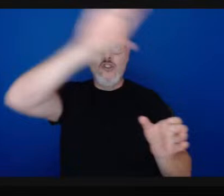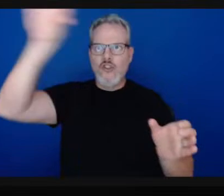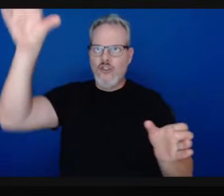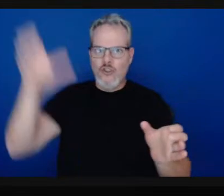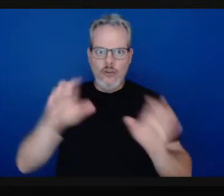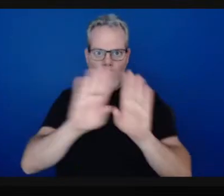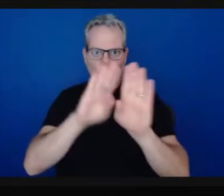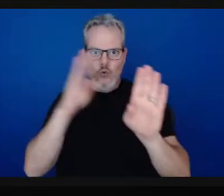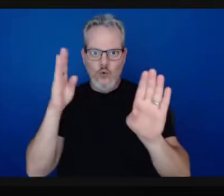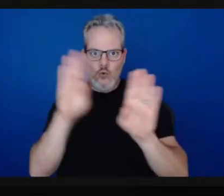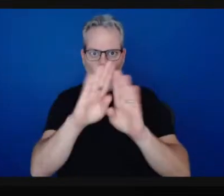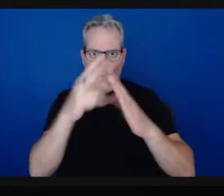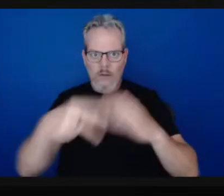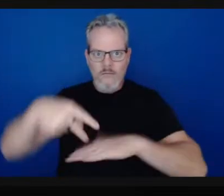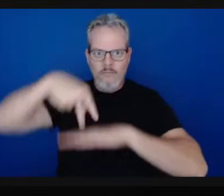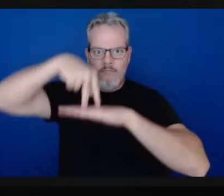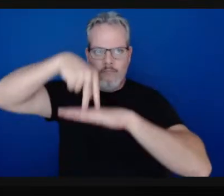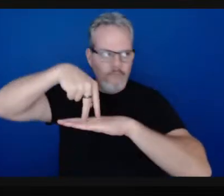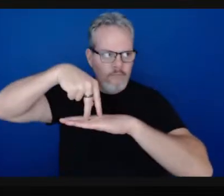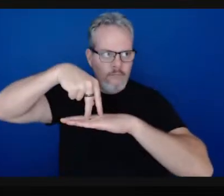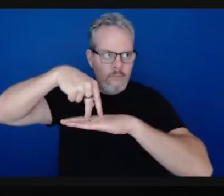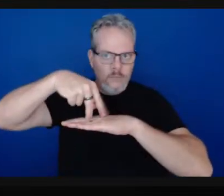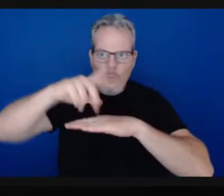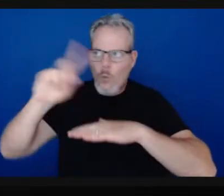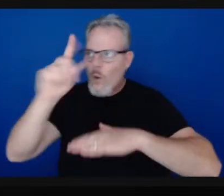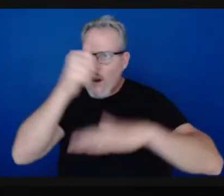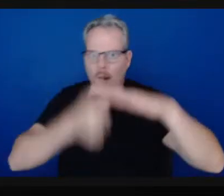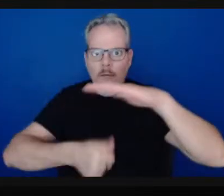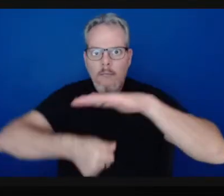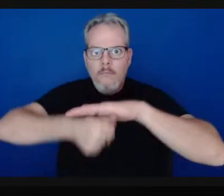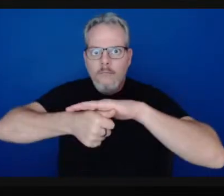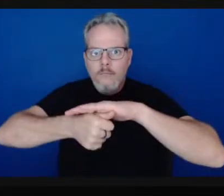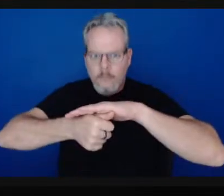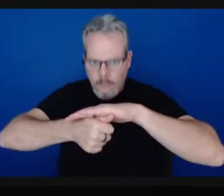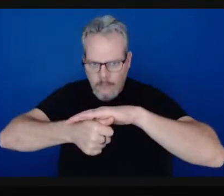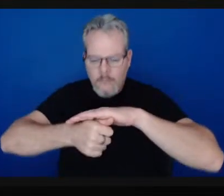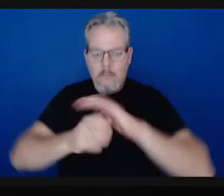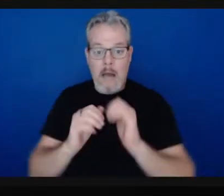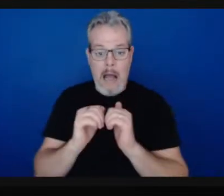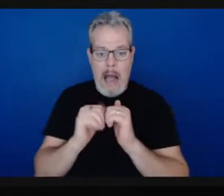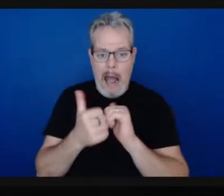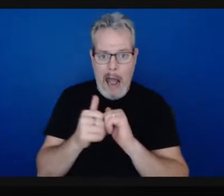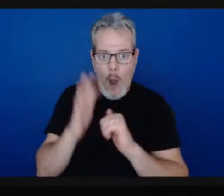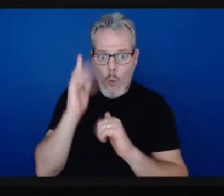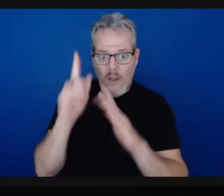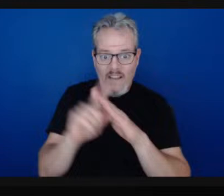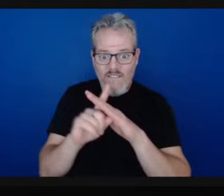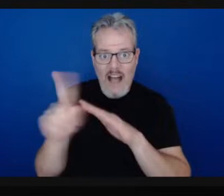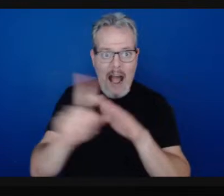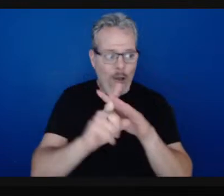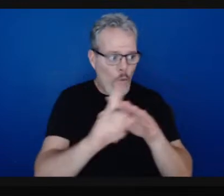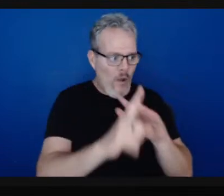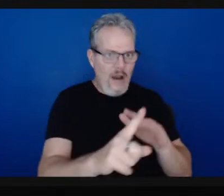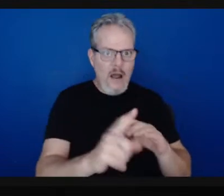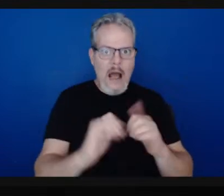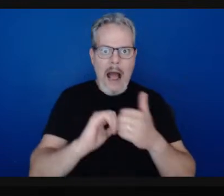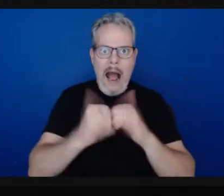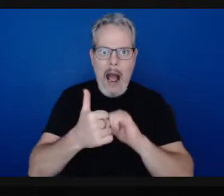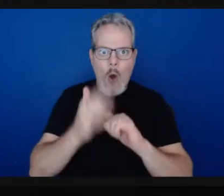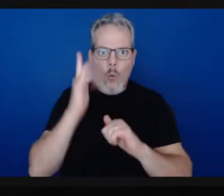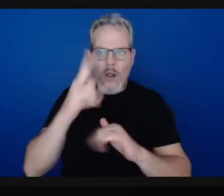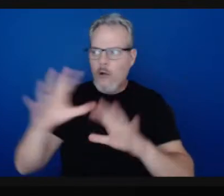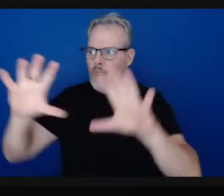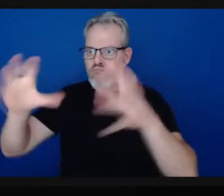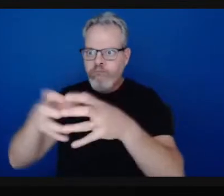wall, for example, that you might take shelter next to? Right? How are you going to evacuate? How are you going to regroup afterwards?